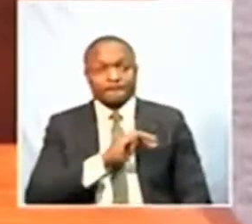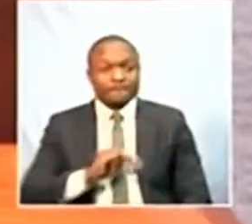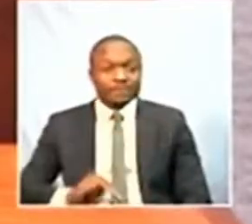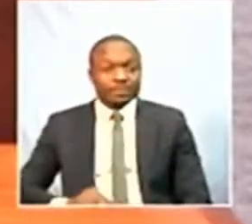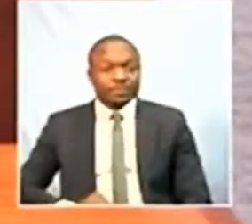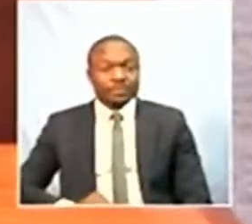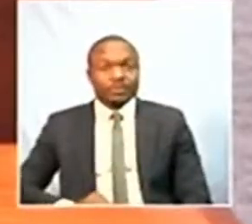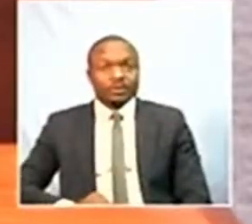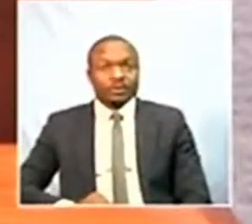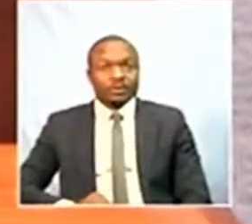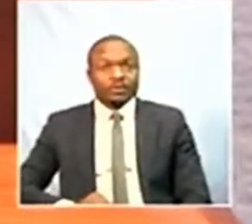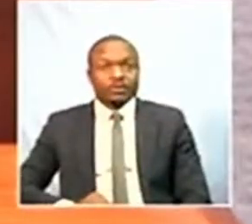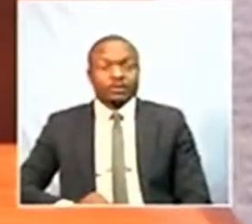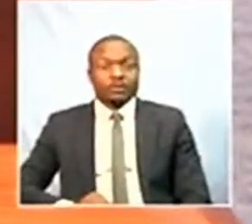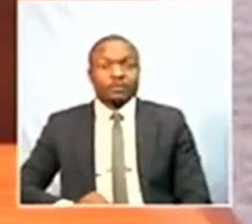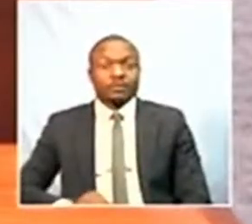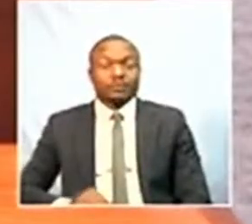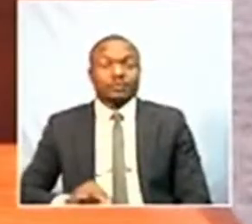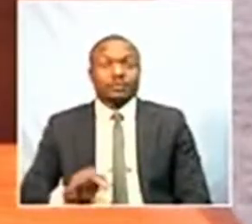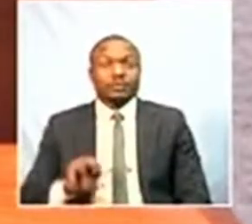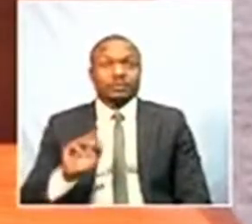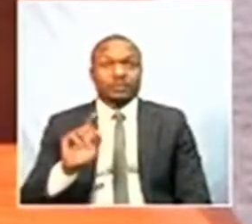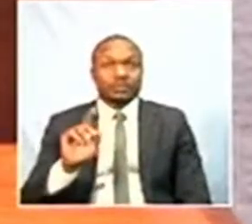Wepu Tawo Munali constituency.